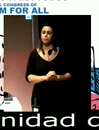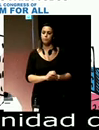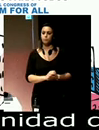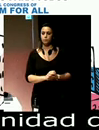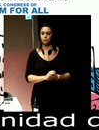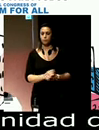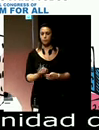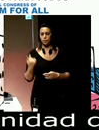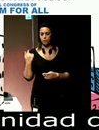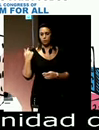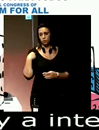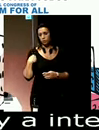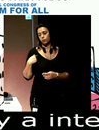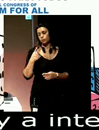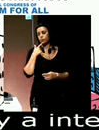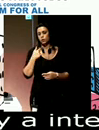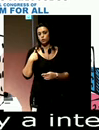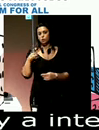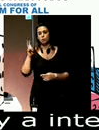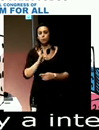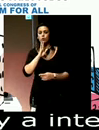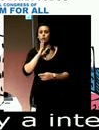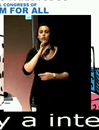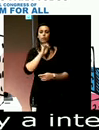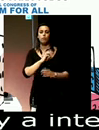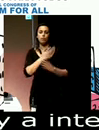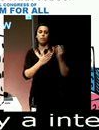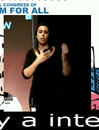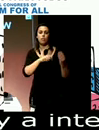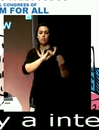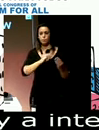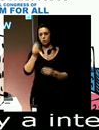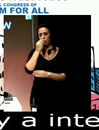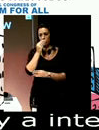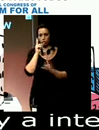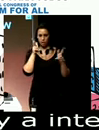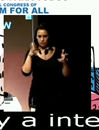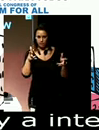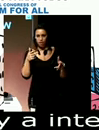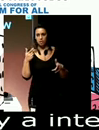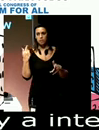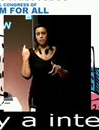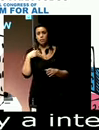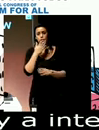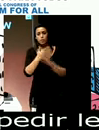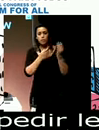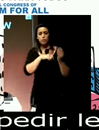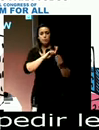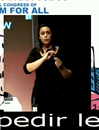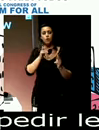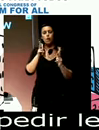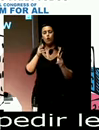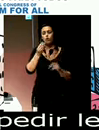aware me if I take too much time. Yes, I come from the Spanish Federation of the Hotel